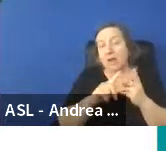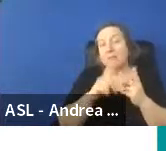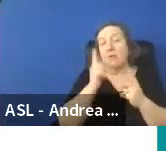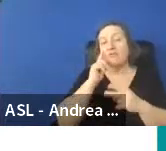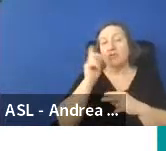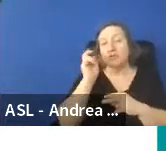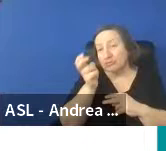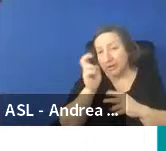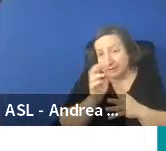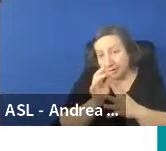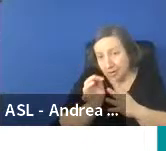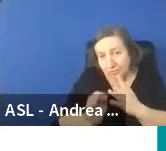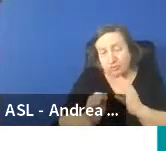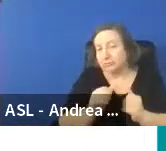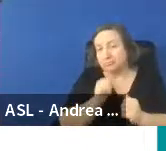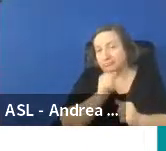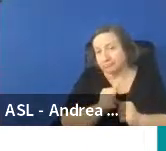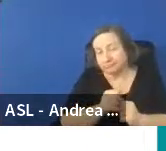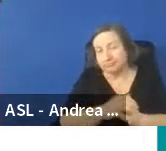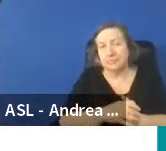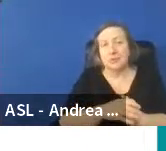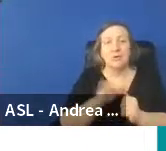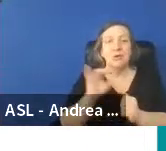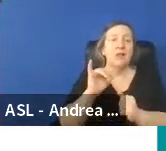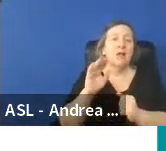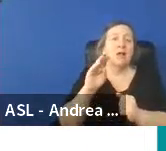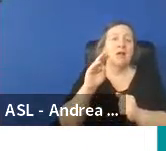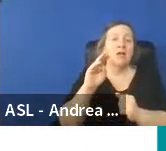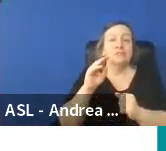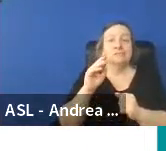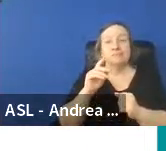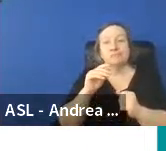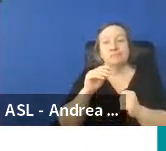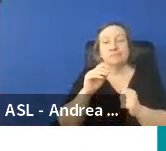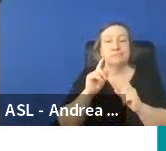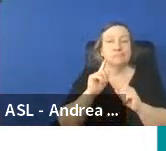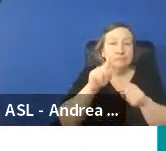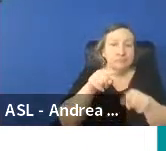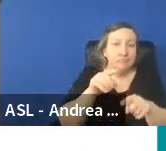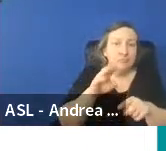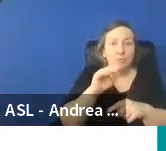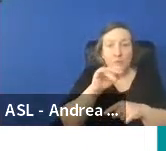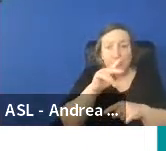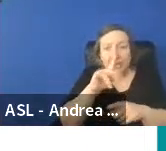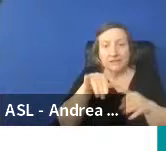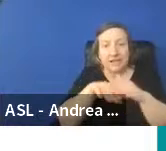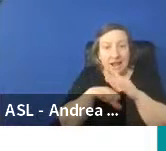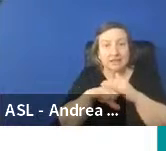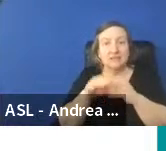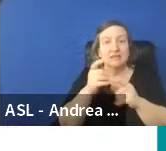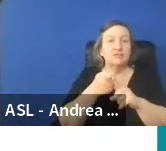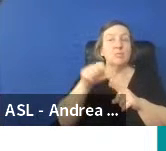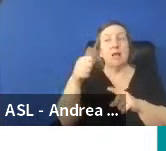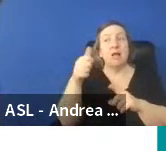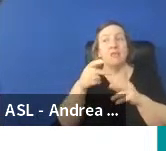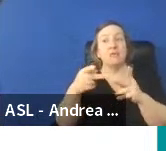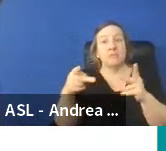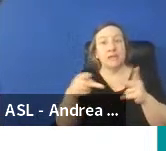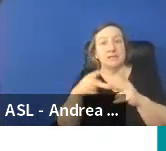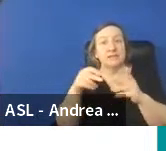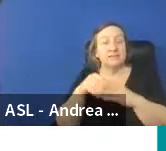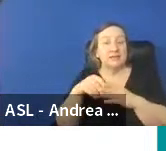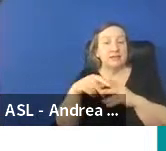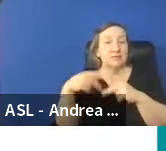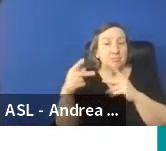transit options. So things like mobility and access benefits from other elements of the program, like